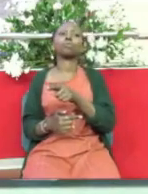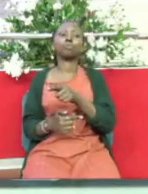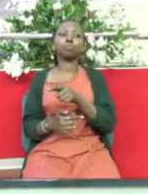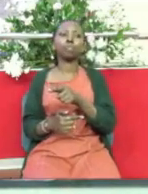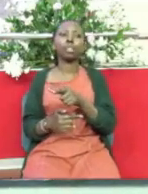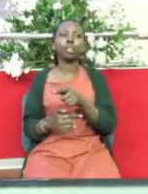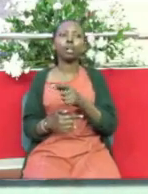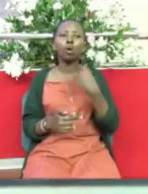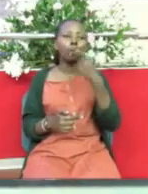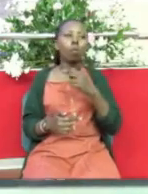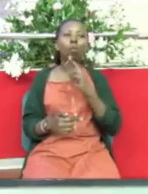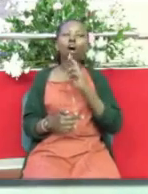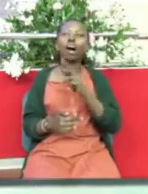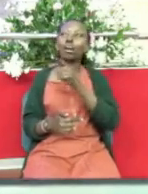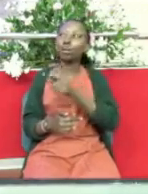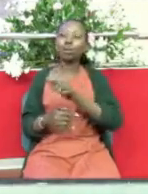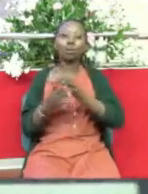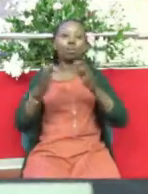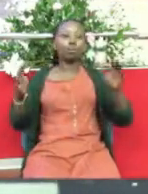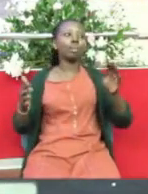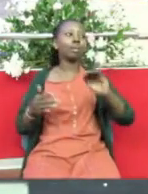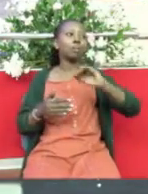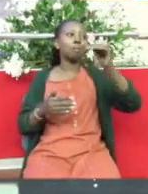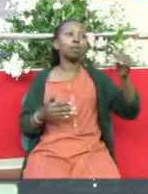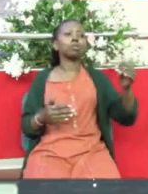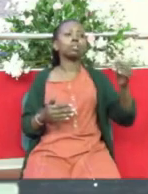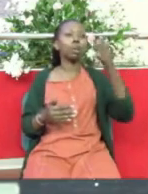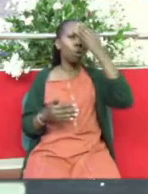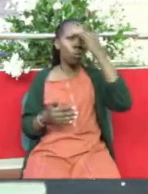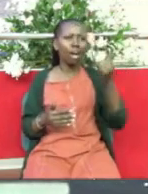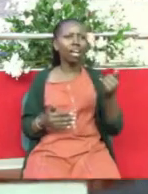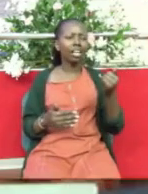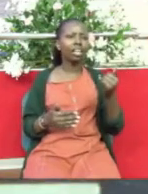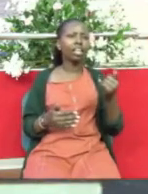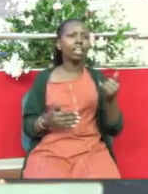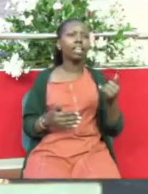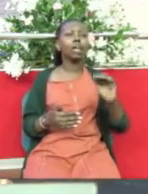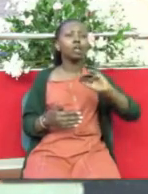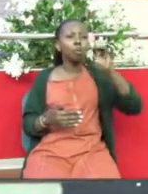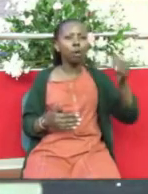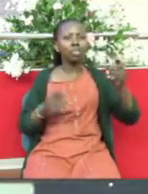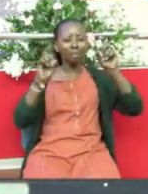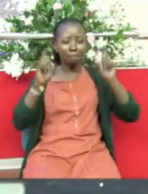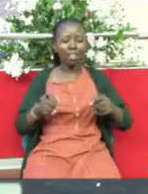Who are you, O great mountain? Because it has to identify